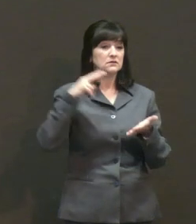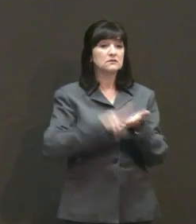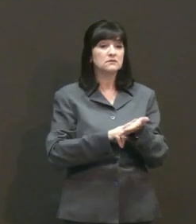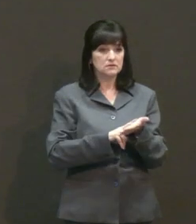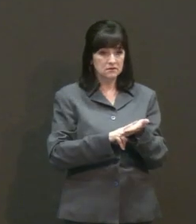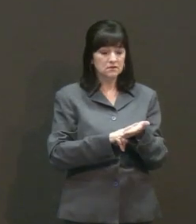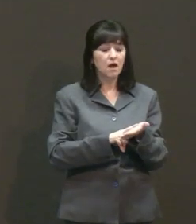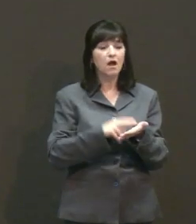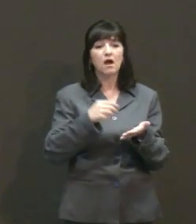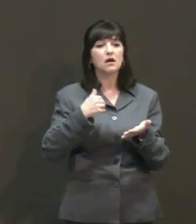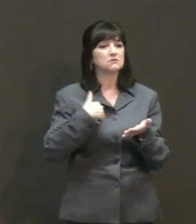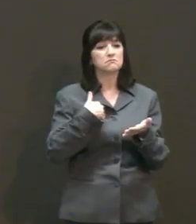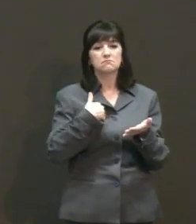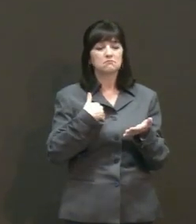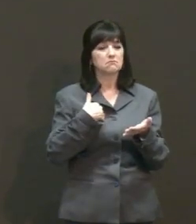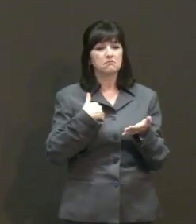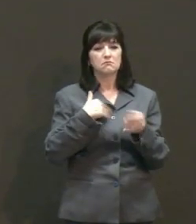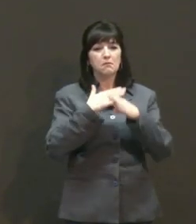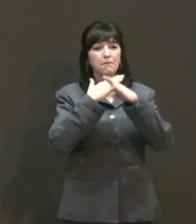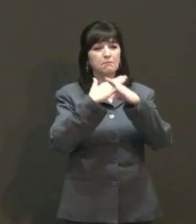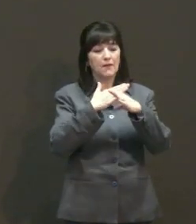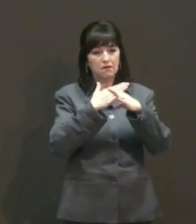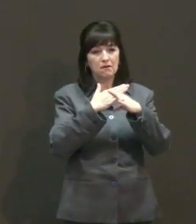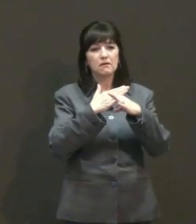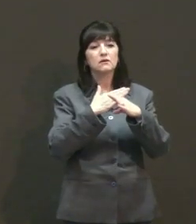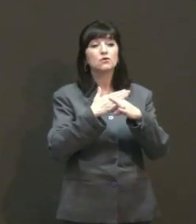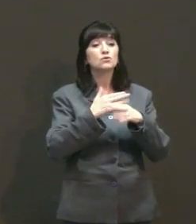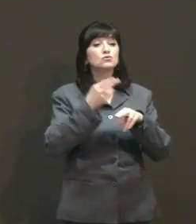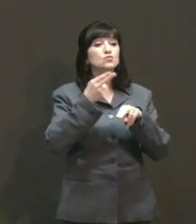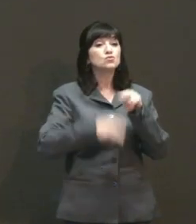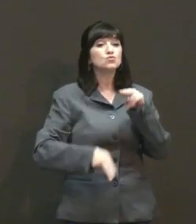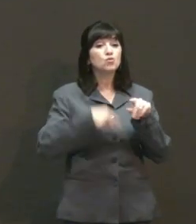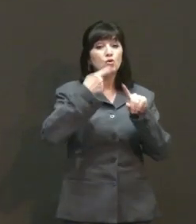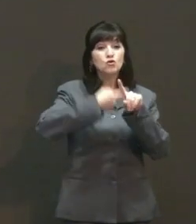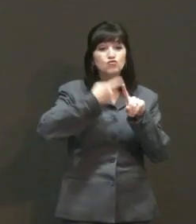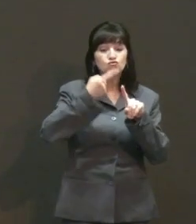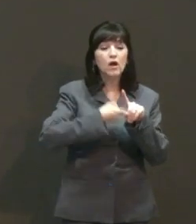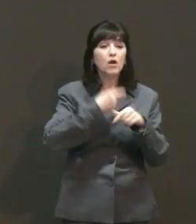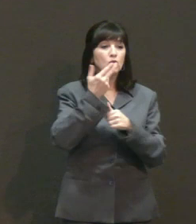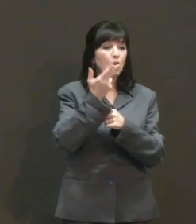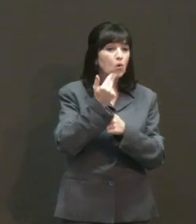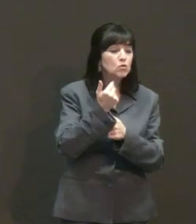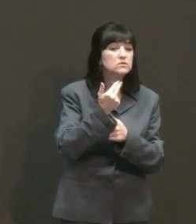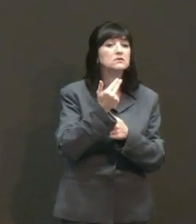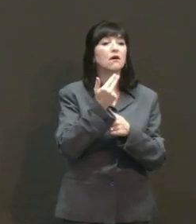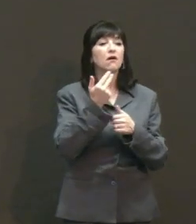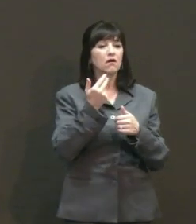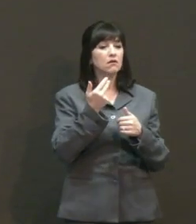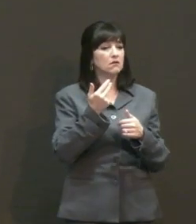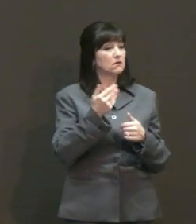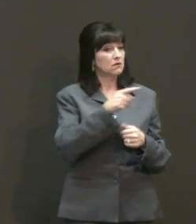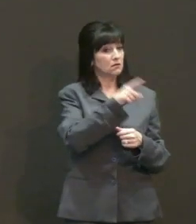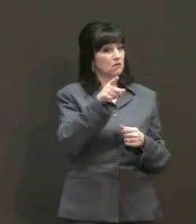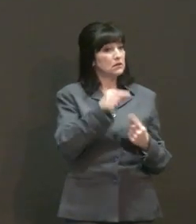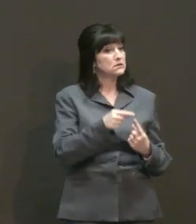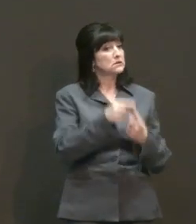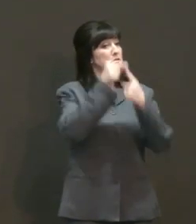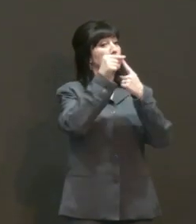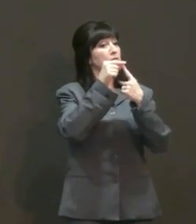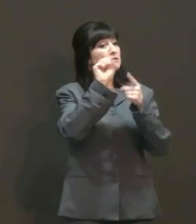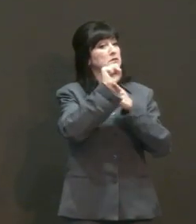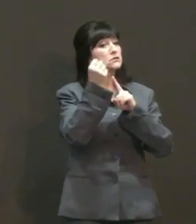a banning on short-term rentals and hotels, motels, except for exceptional cases, which we're